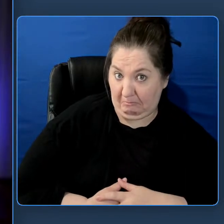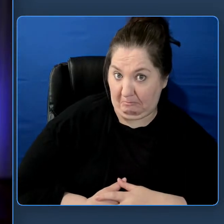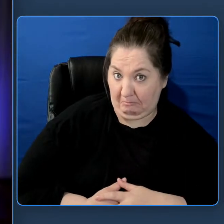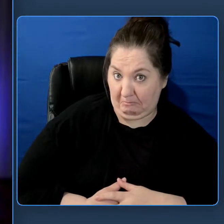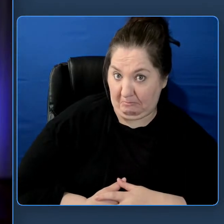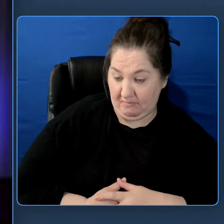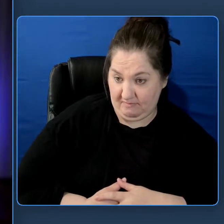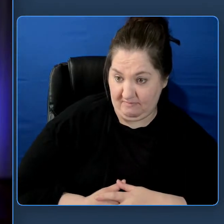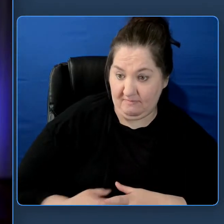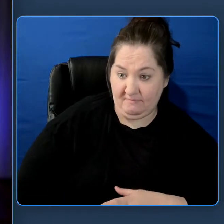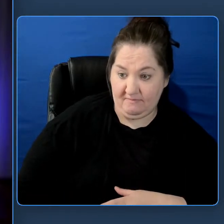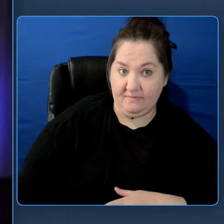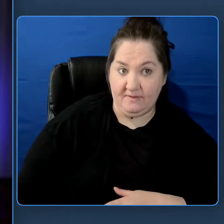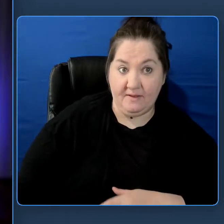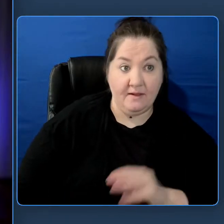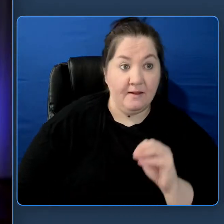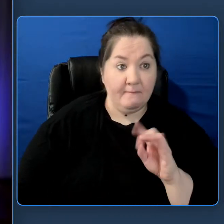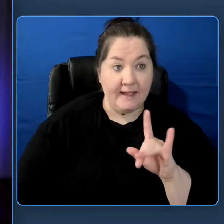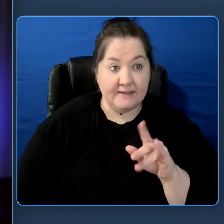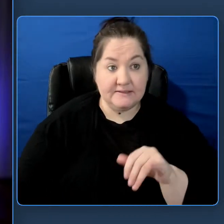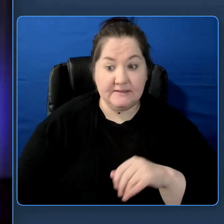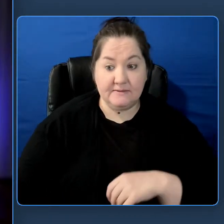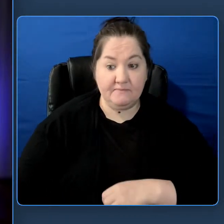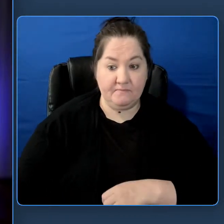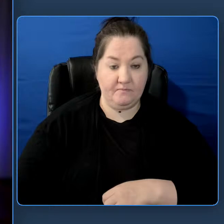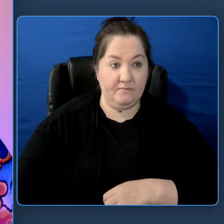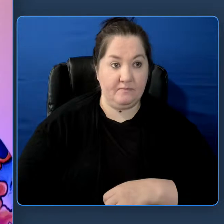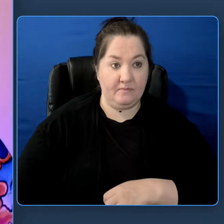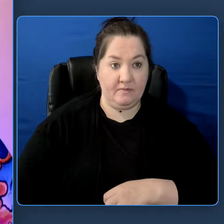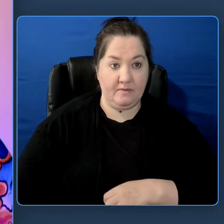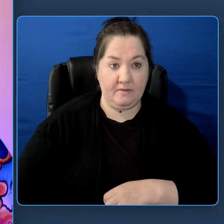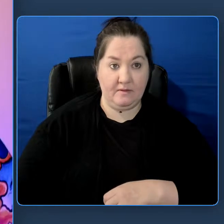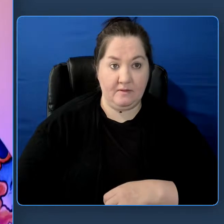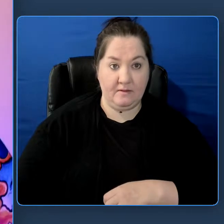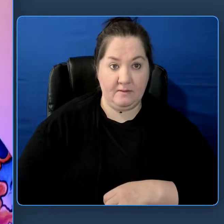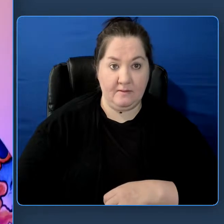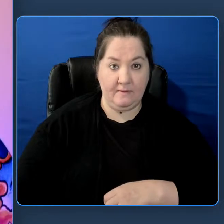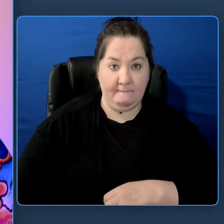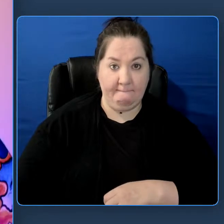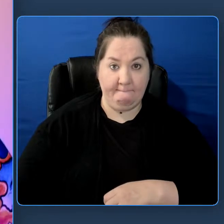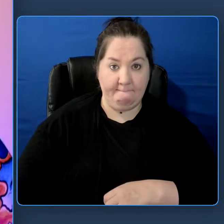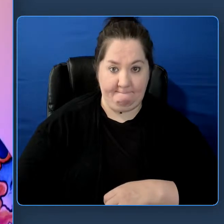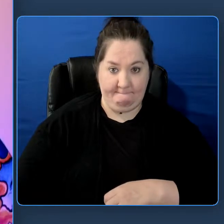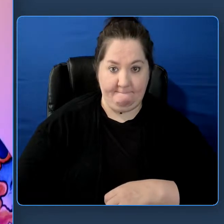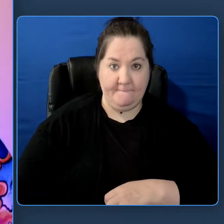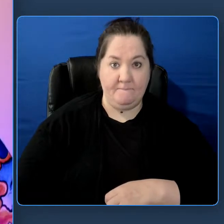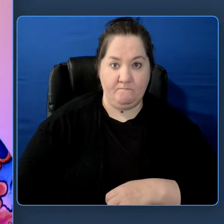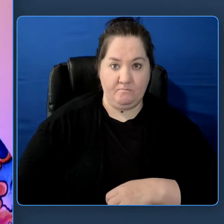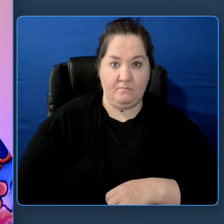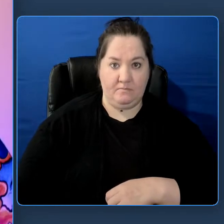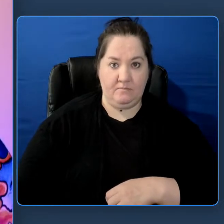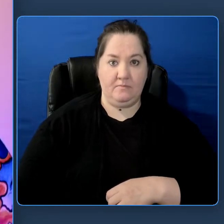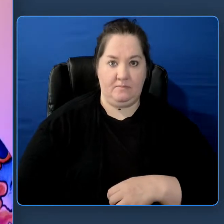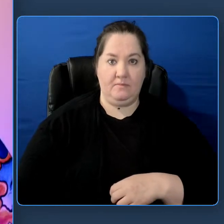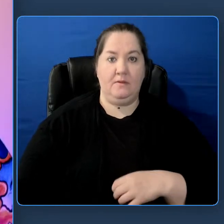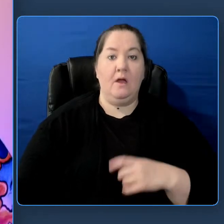You're looking good. Mandy, did you want to jump back in? Yes, I just remembered I purposely